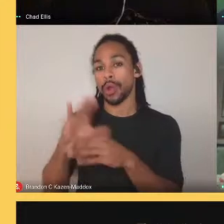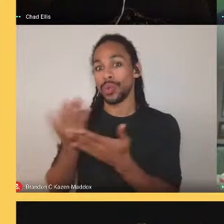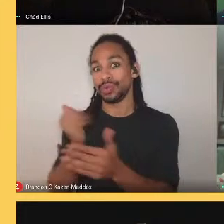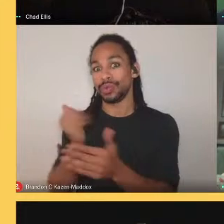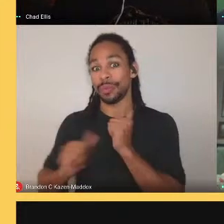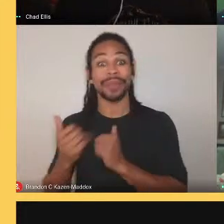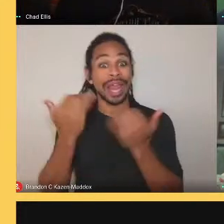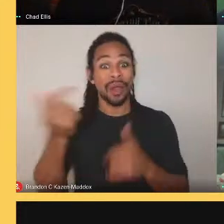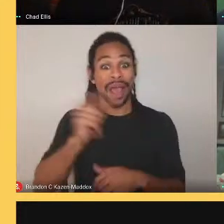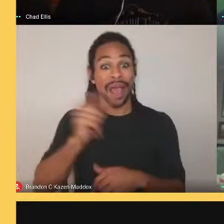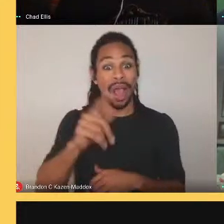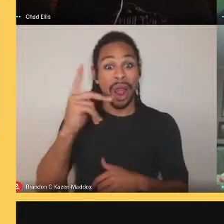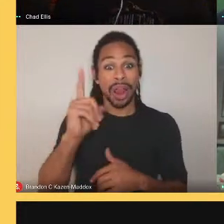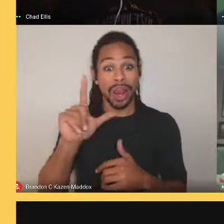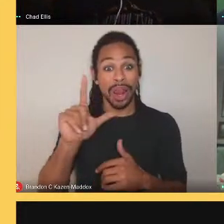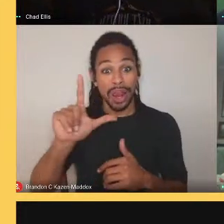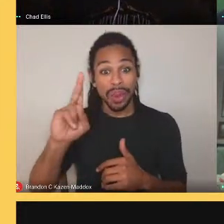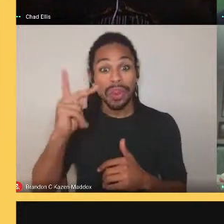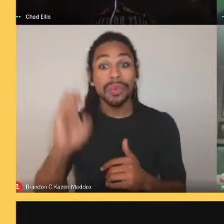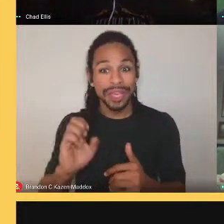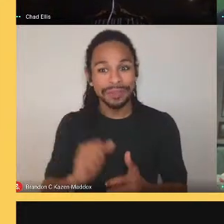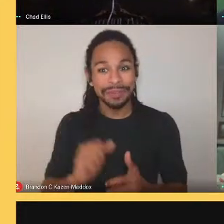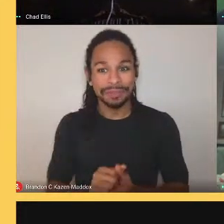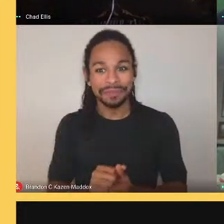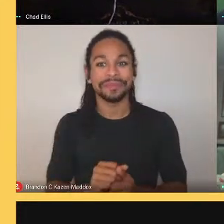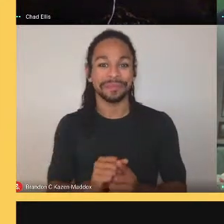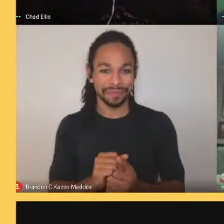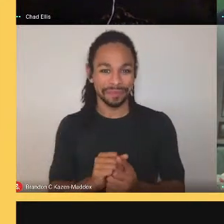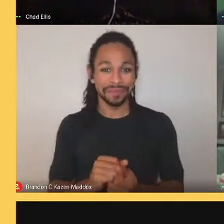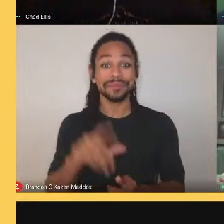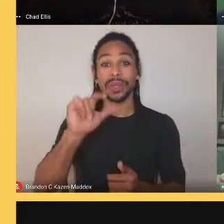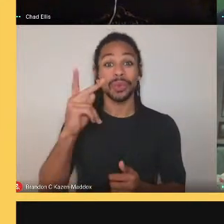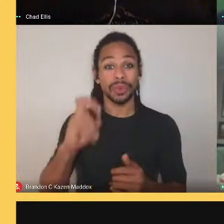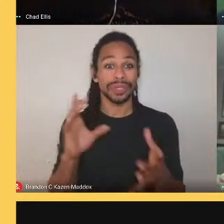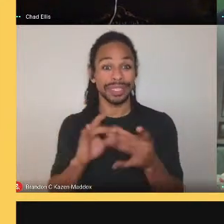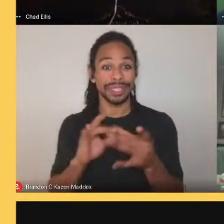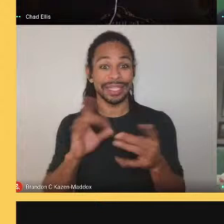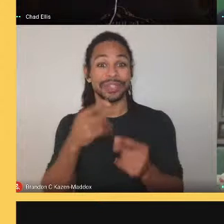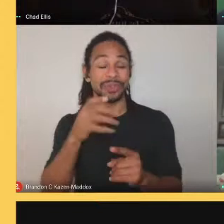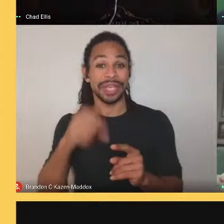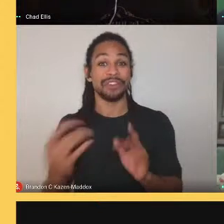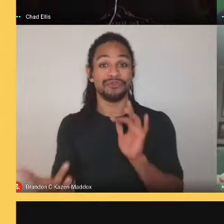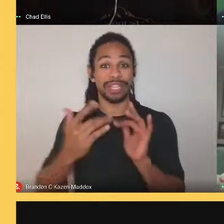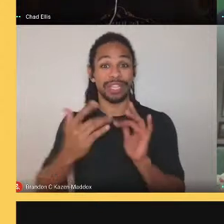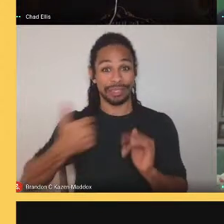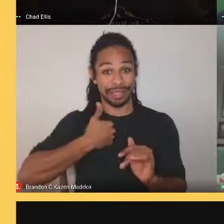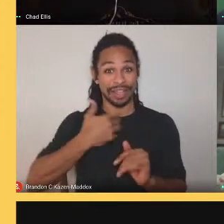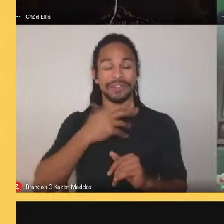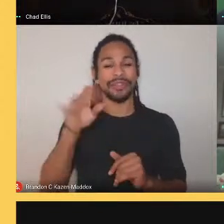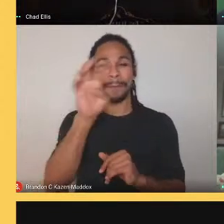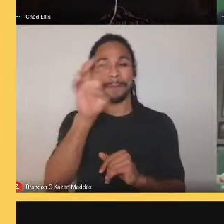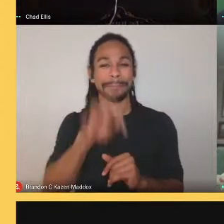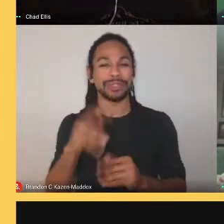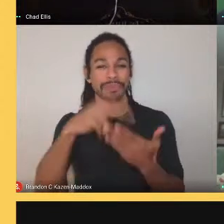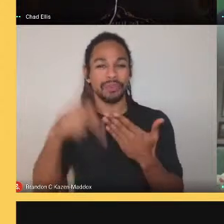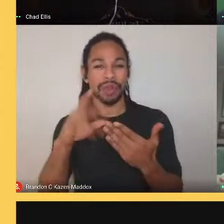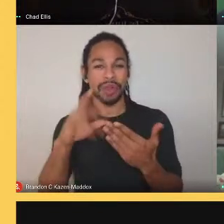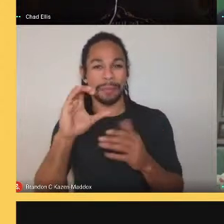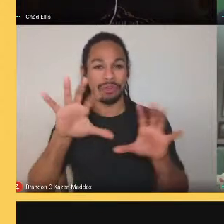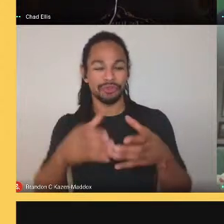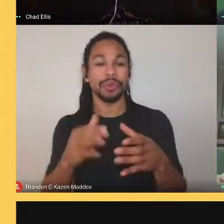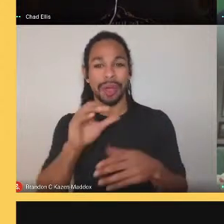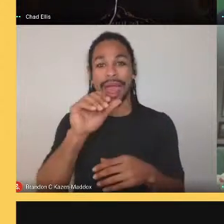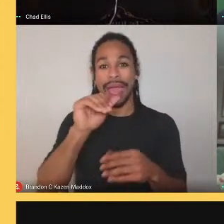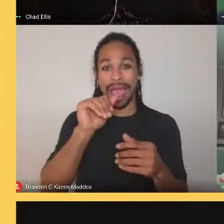can reach myself and the Mystery Program crew at Cthulhu Mystery on Twitter. And